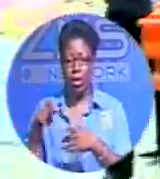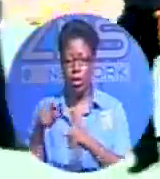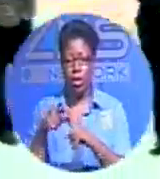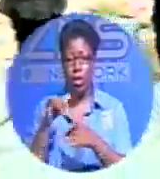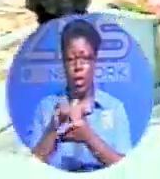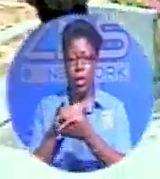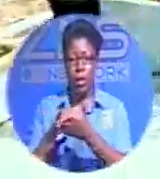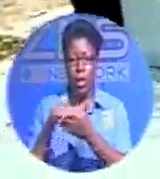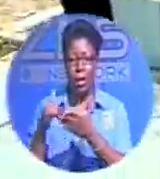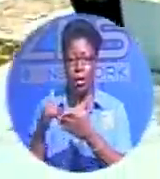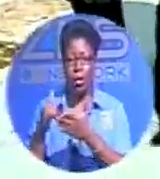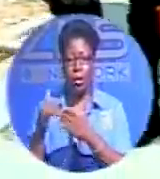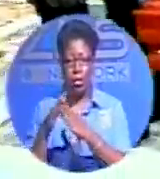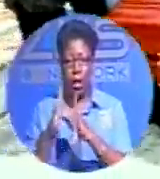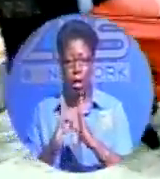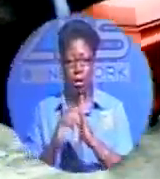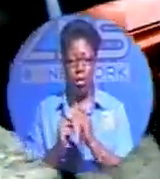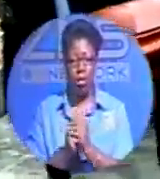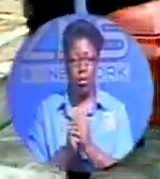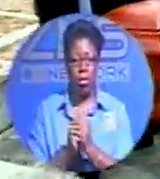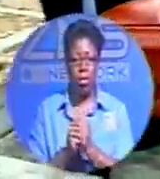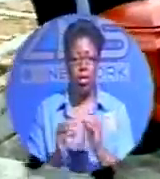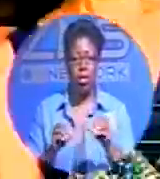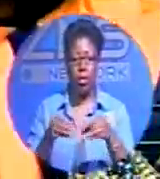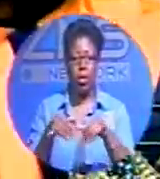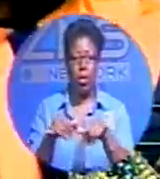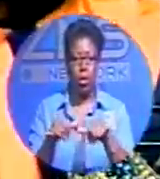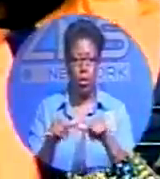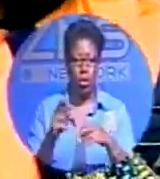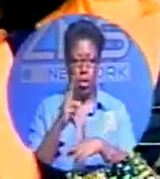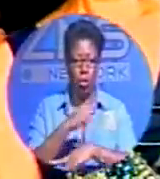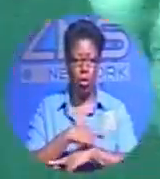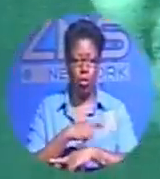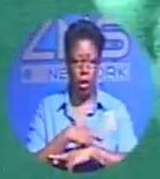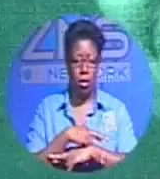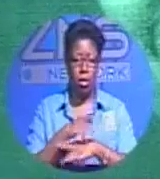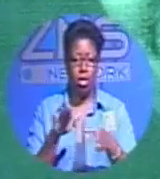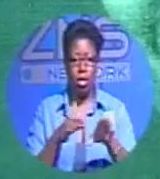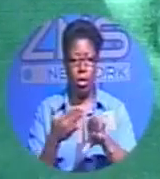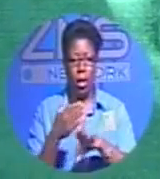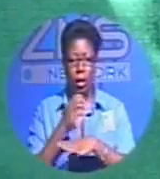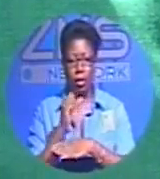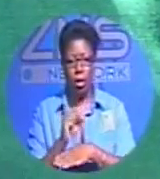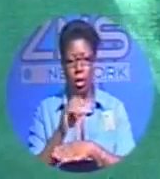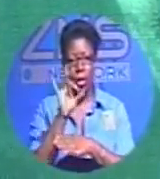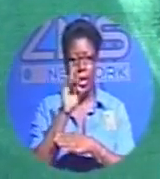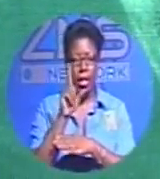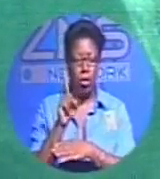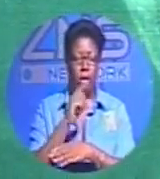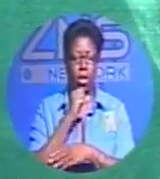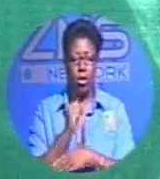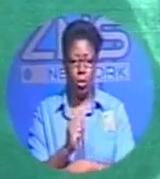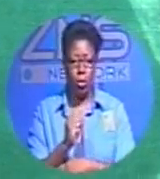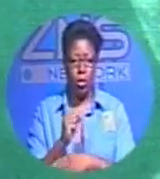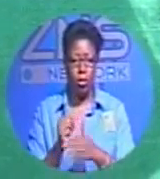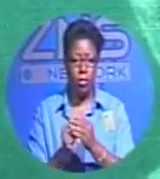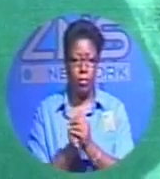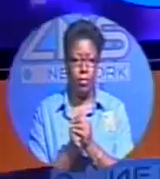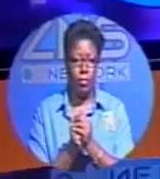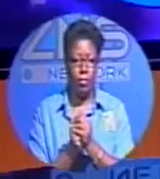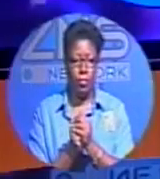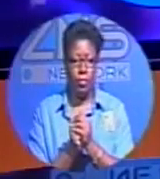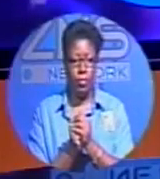Mrs. Hannah was laid to rest at St. Agnes Cemetery. She died at the age of 81. Cyan Thompson, ZNS